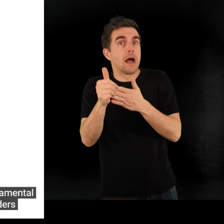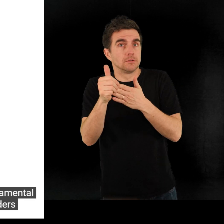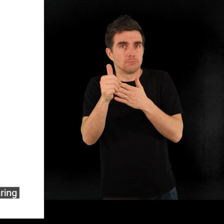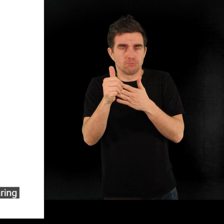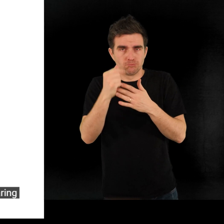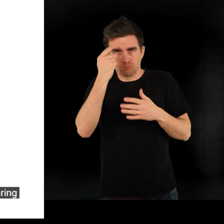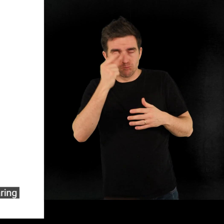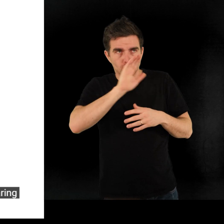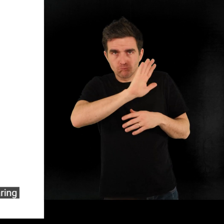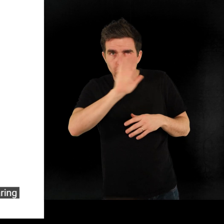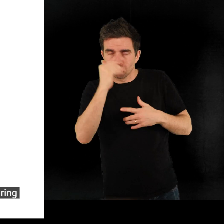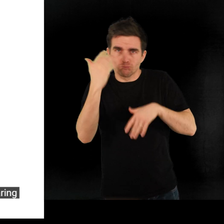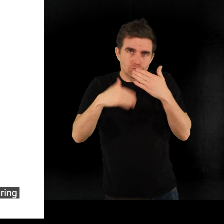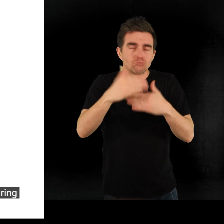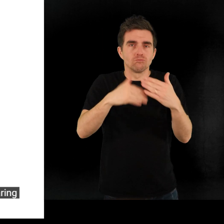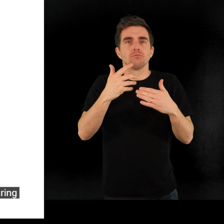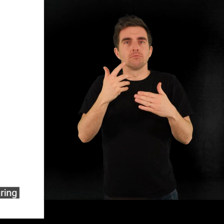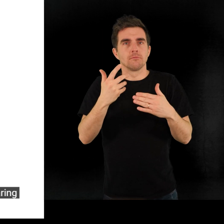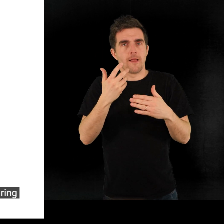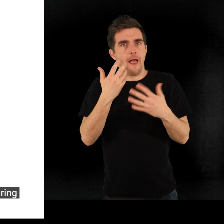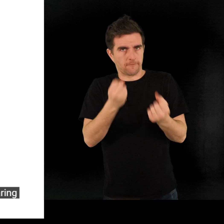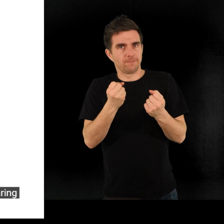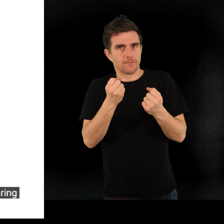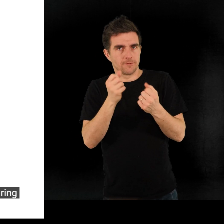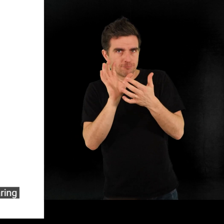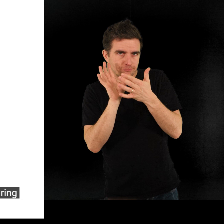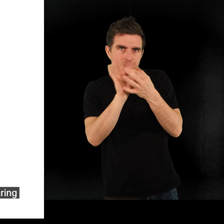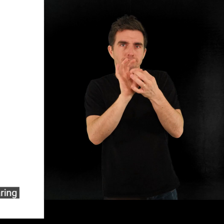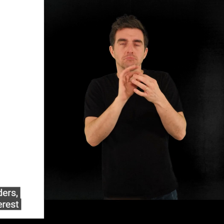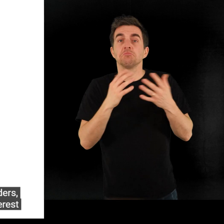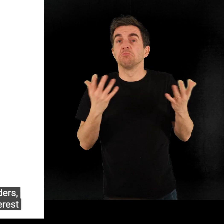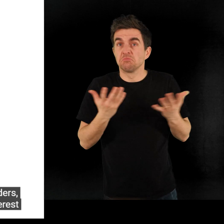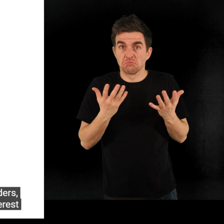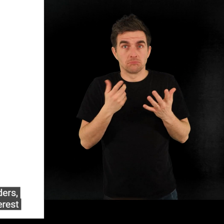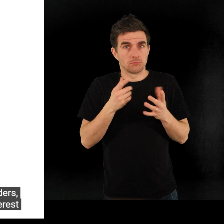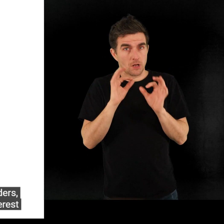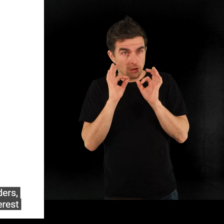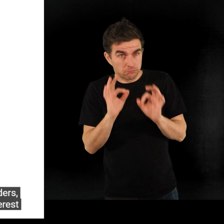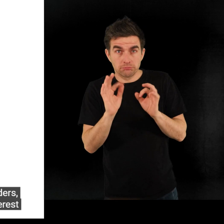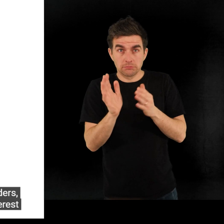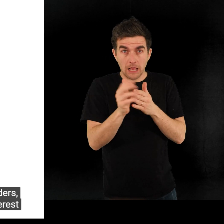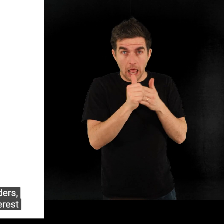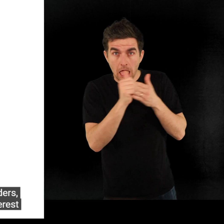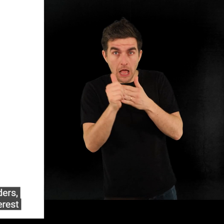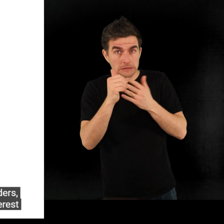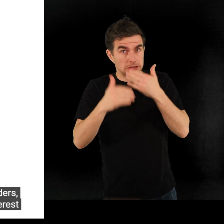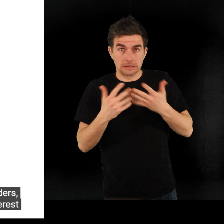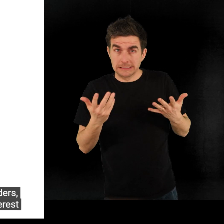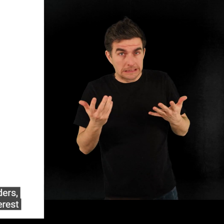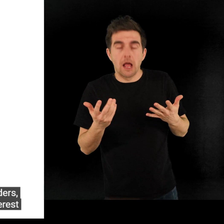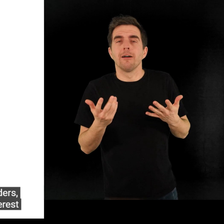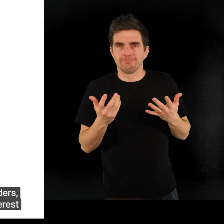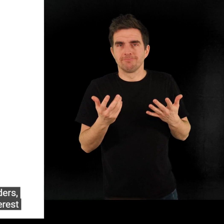the leaders they put into office will have a direct bearing on them. For instance, if they don't put proper leaders,